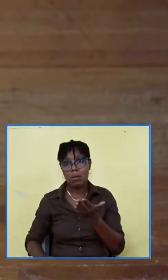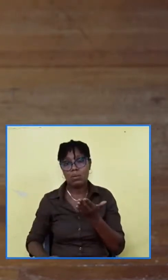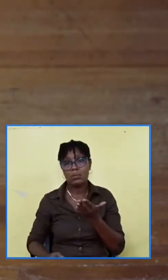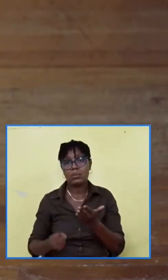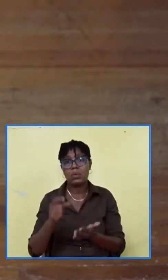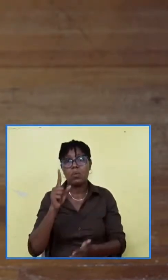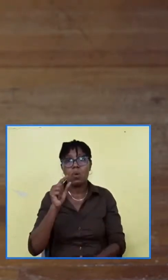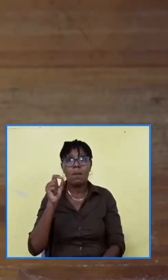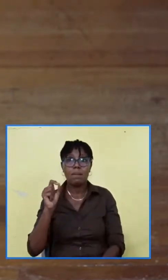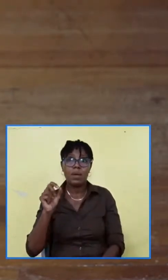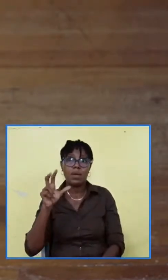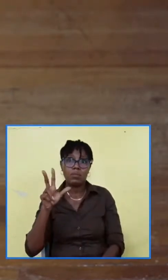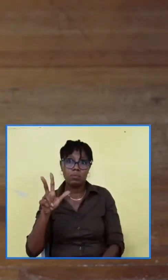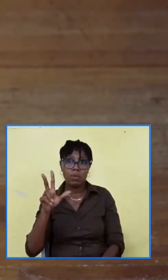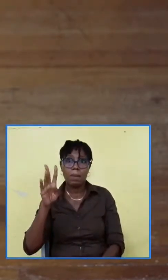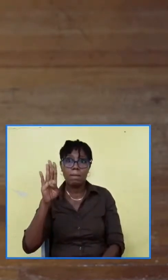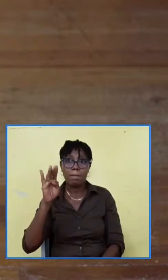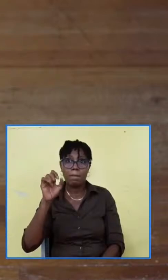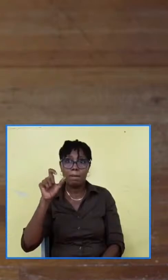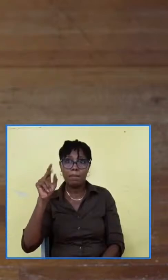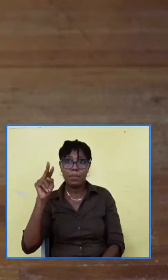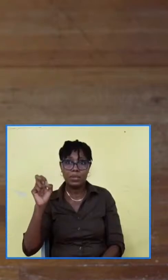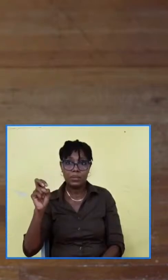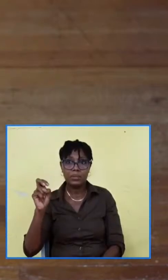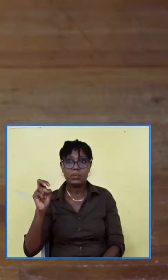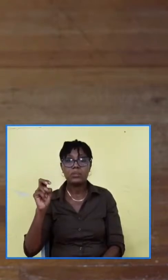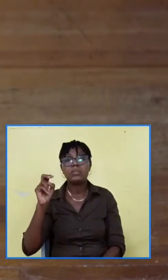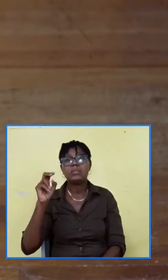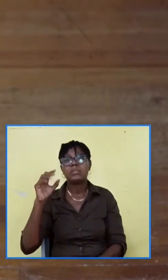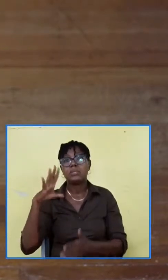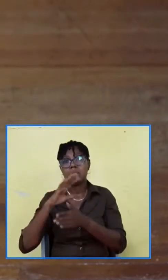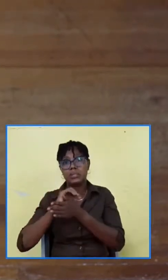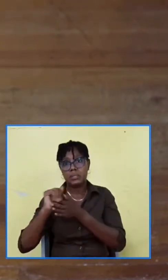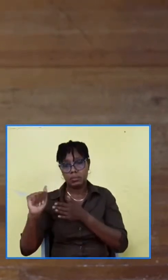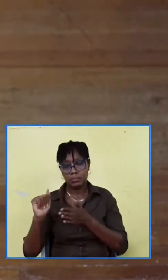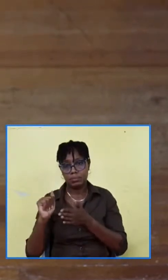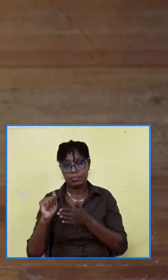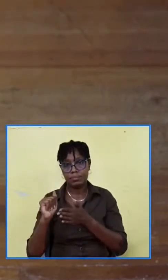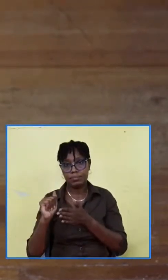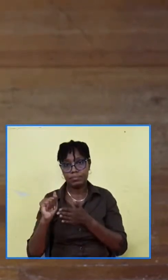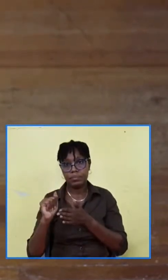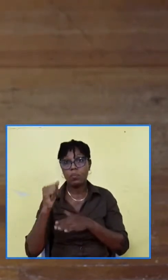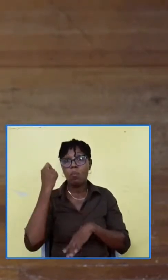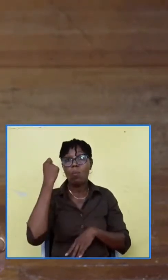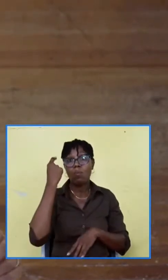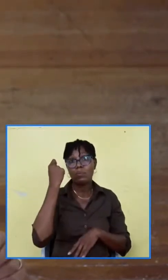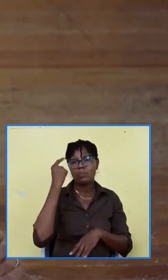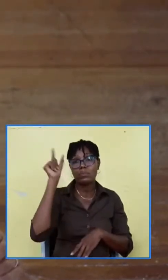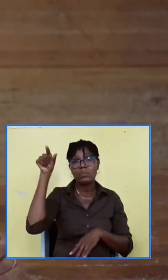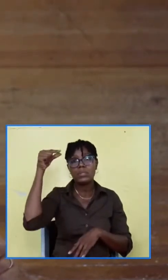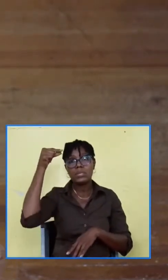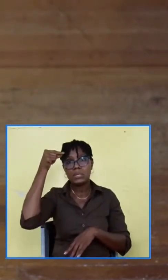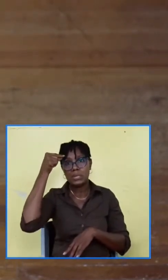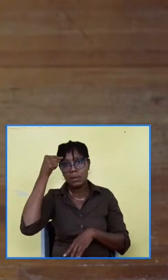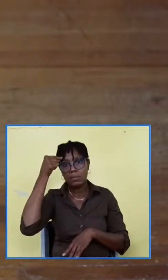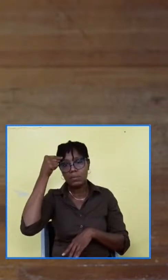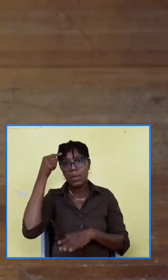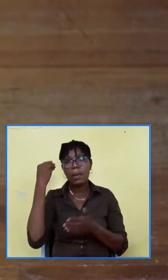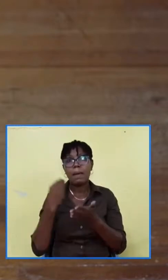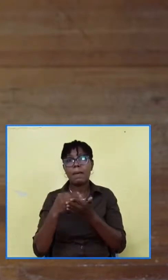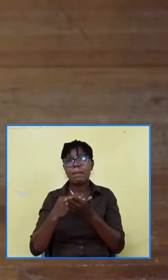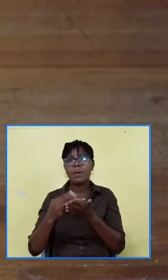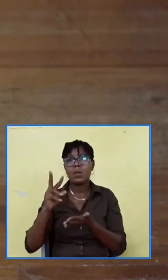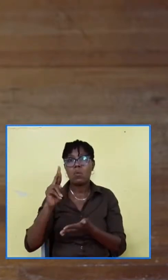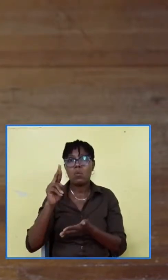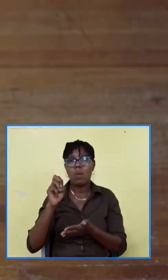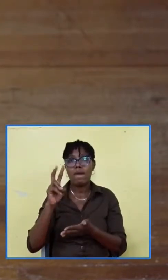plus 0.4, but it came back to just $1 billion. When government collects revenues, it collects revenues